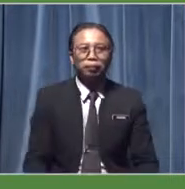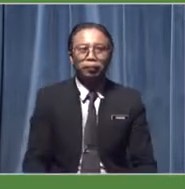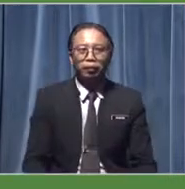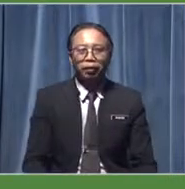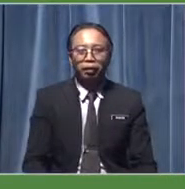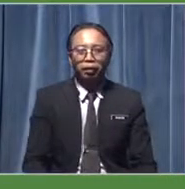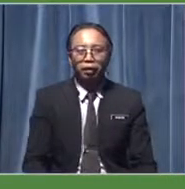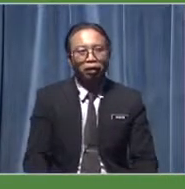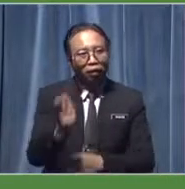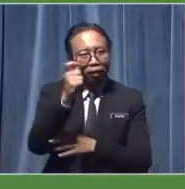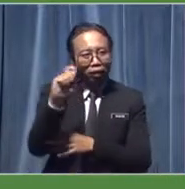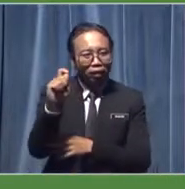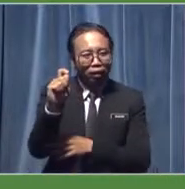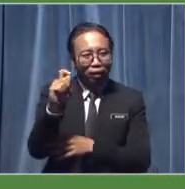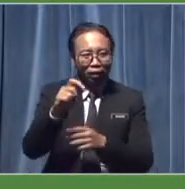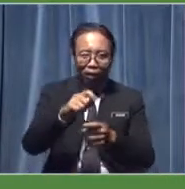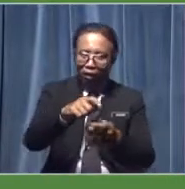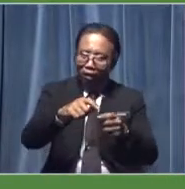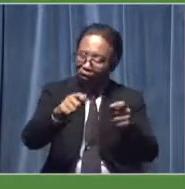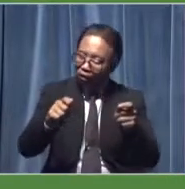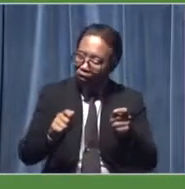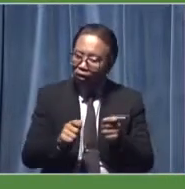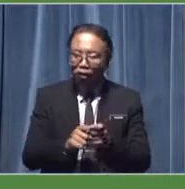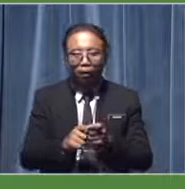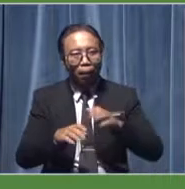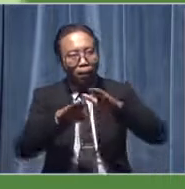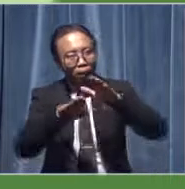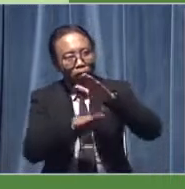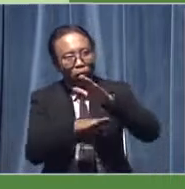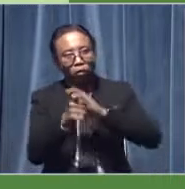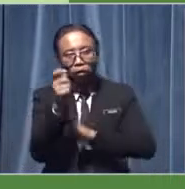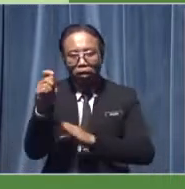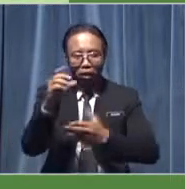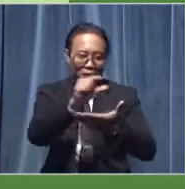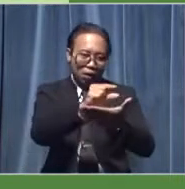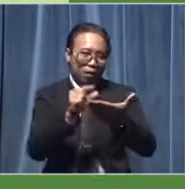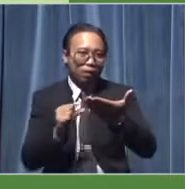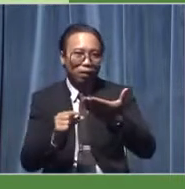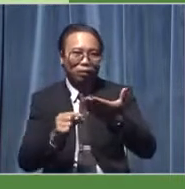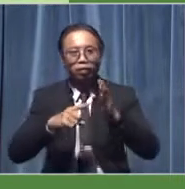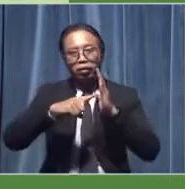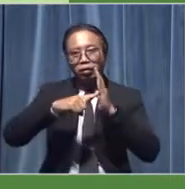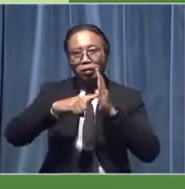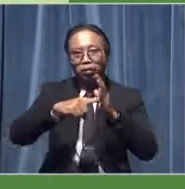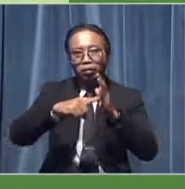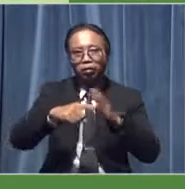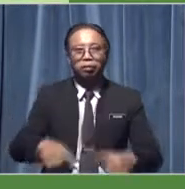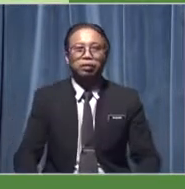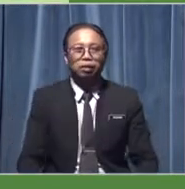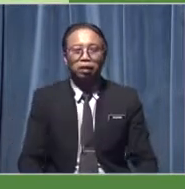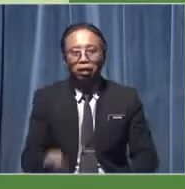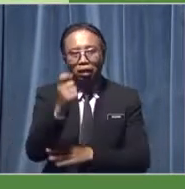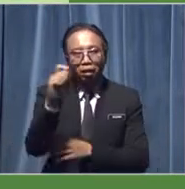Hence, the shaded area below the graph represents the energy